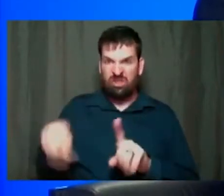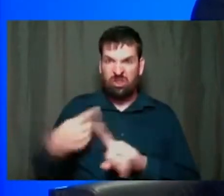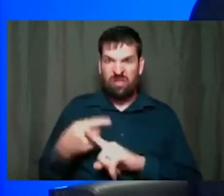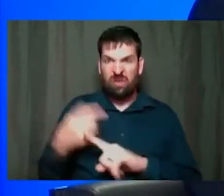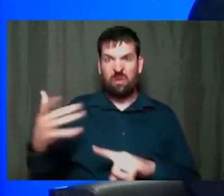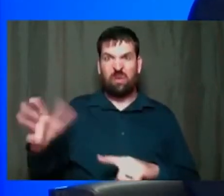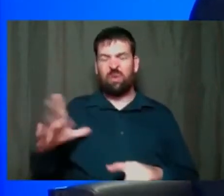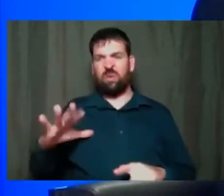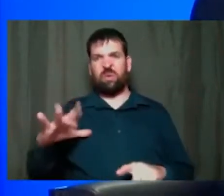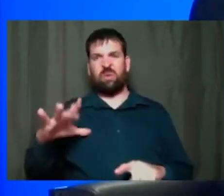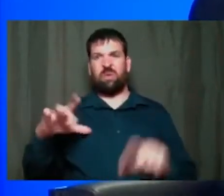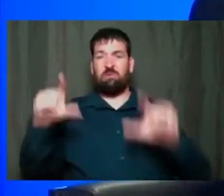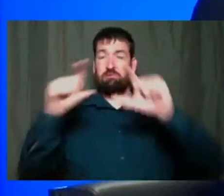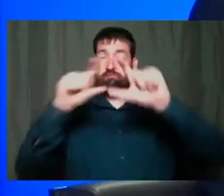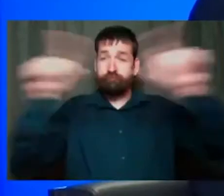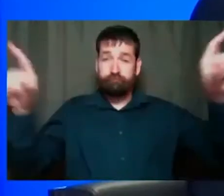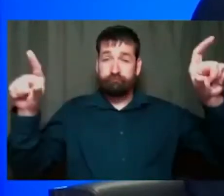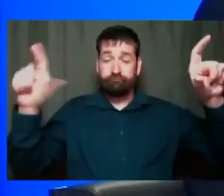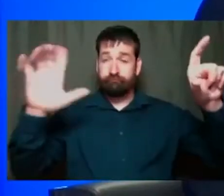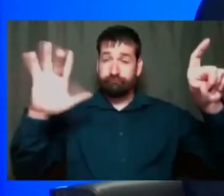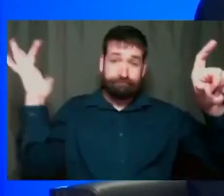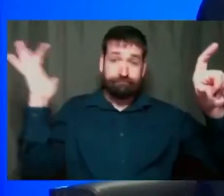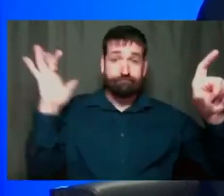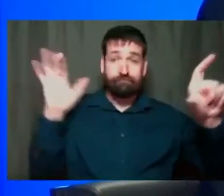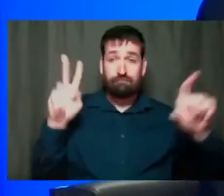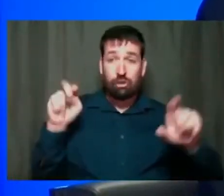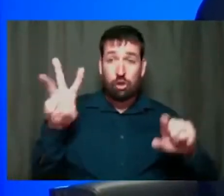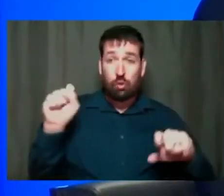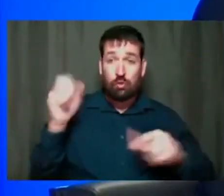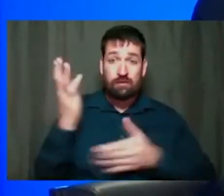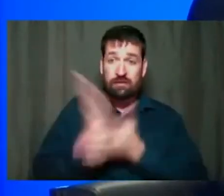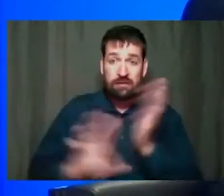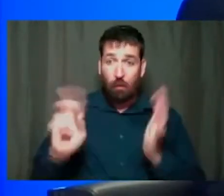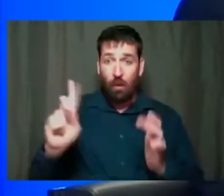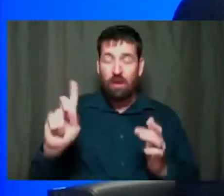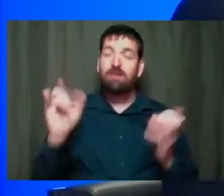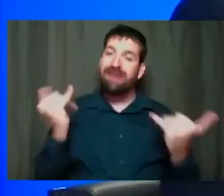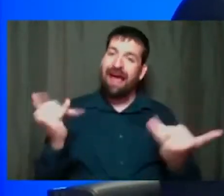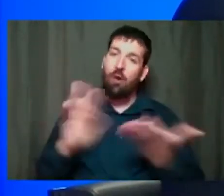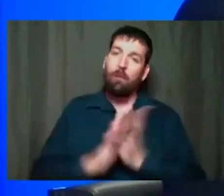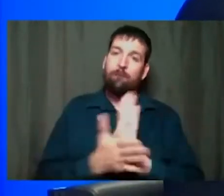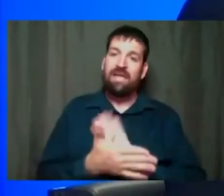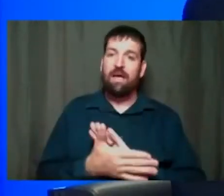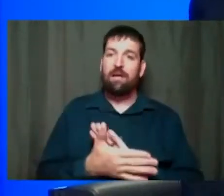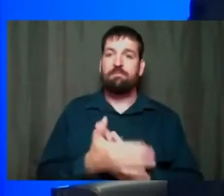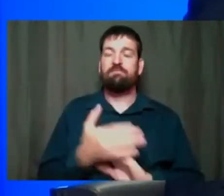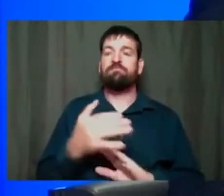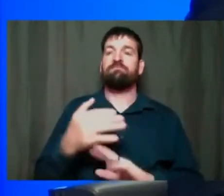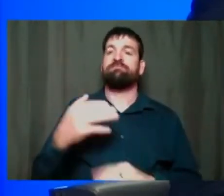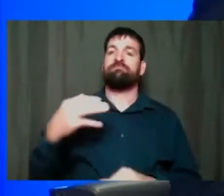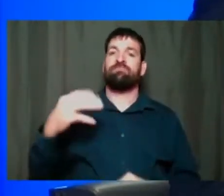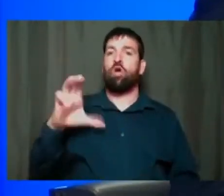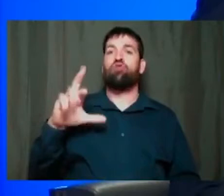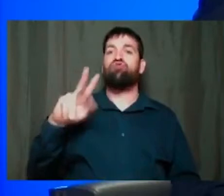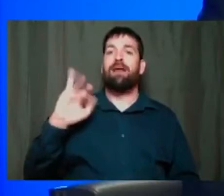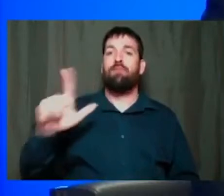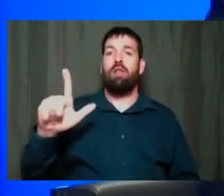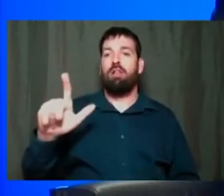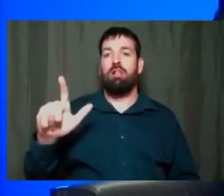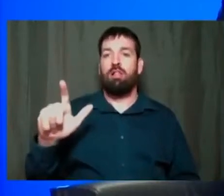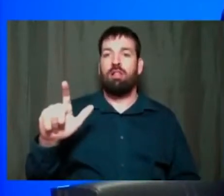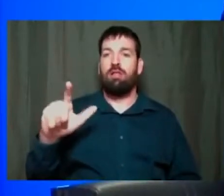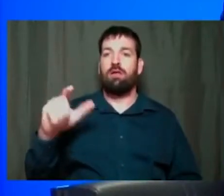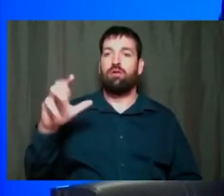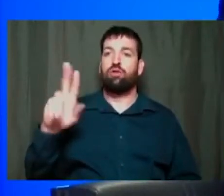at the top of your website, put news somewhere in there, you now just became a credible news source by online terms.